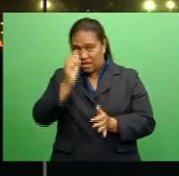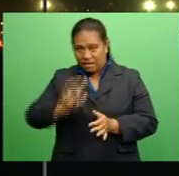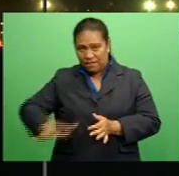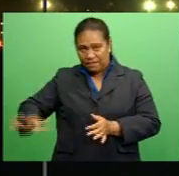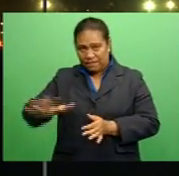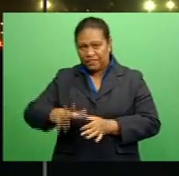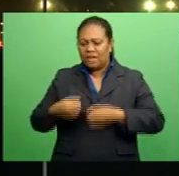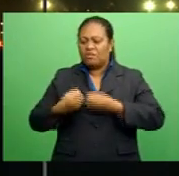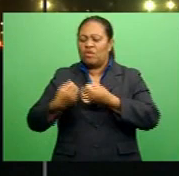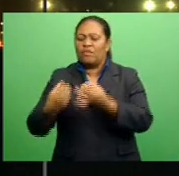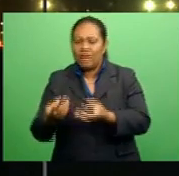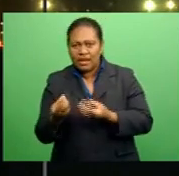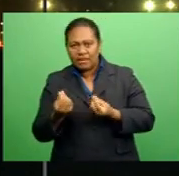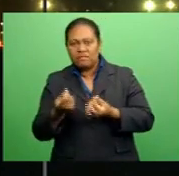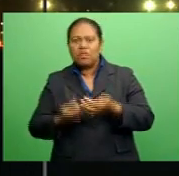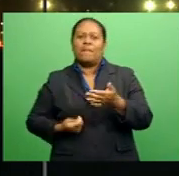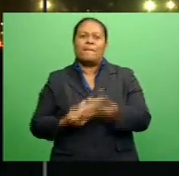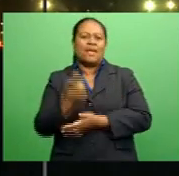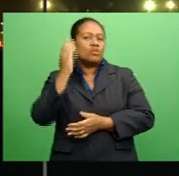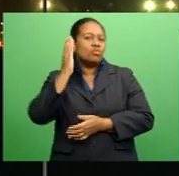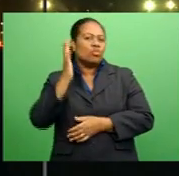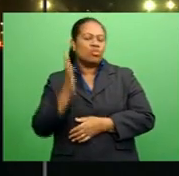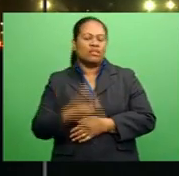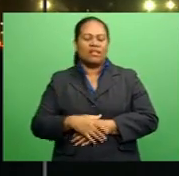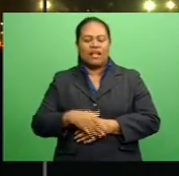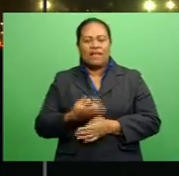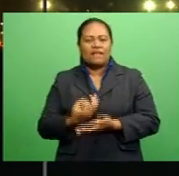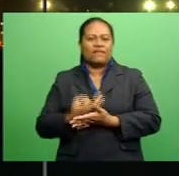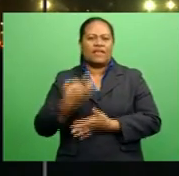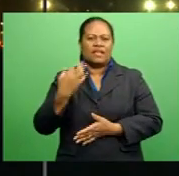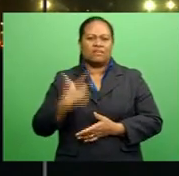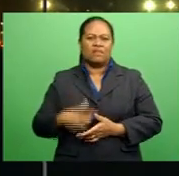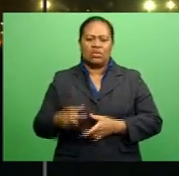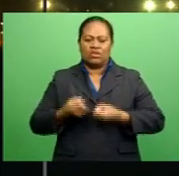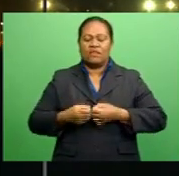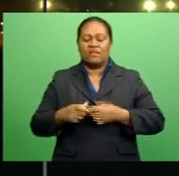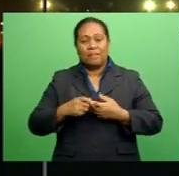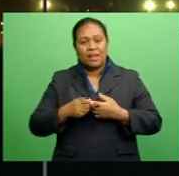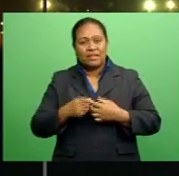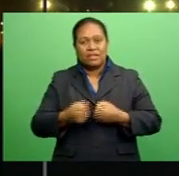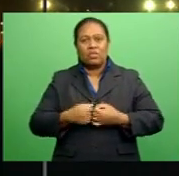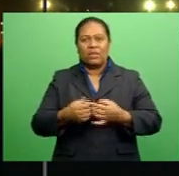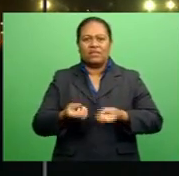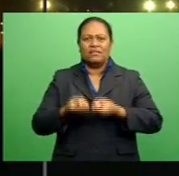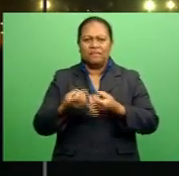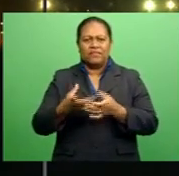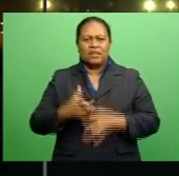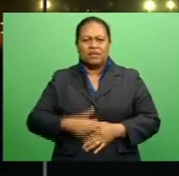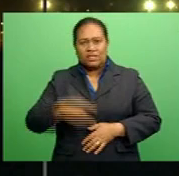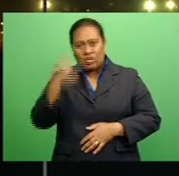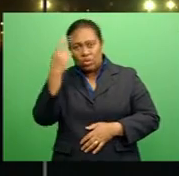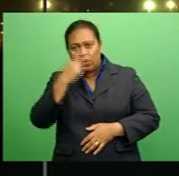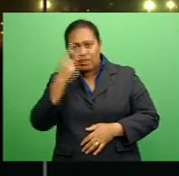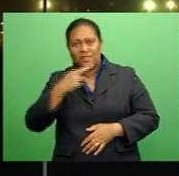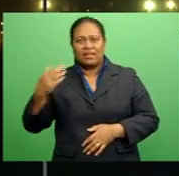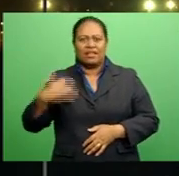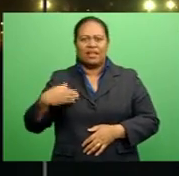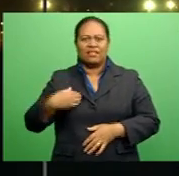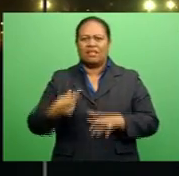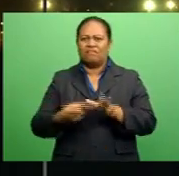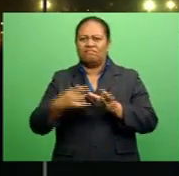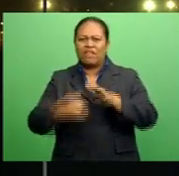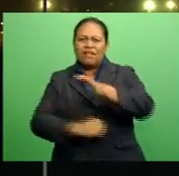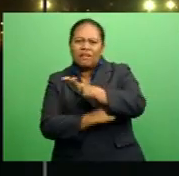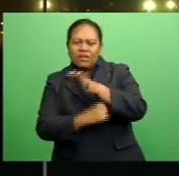money in exchange for collecting plastic waste. With the rise of plastic pollution and its associated health risks, the Akshar Foundation decided